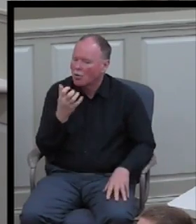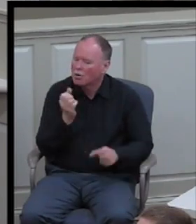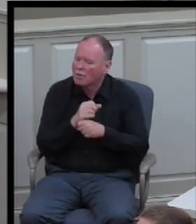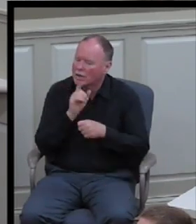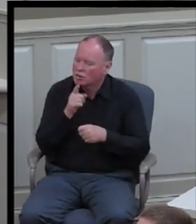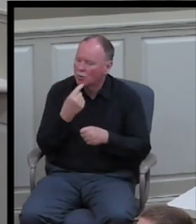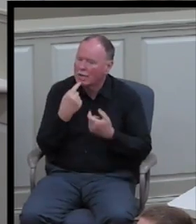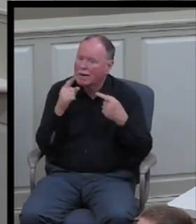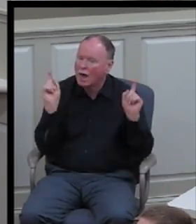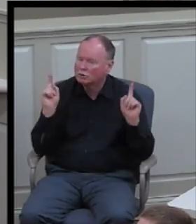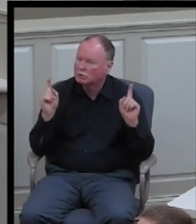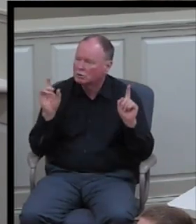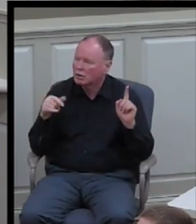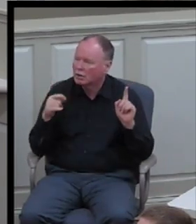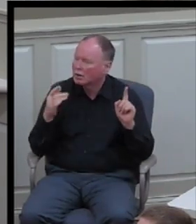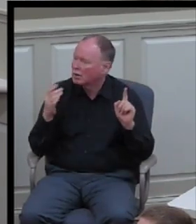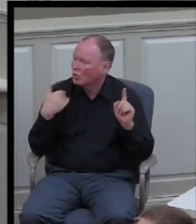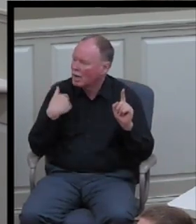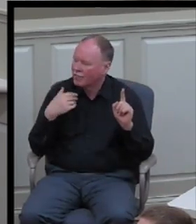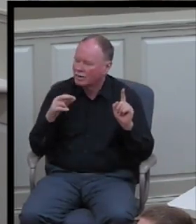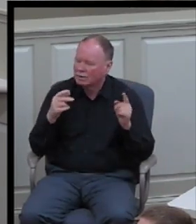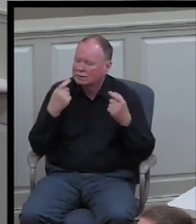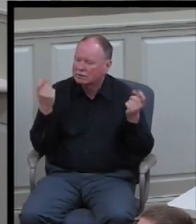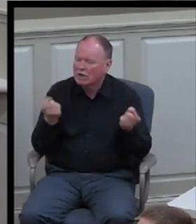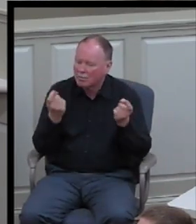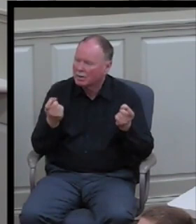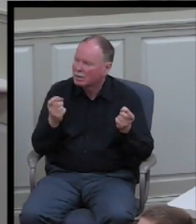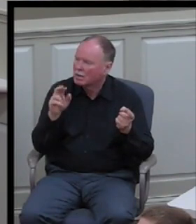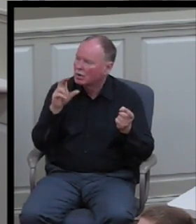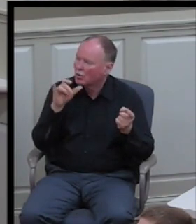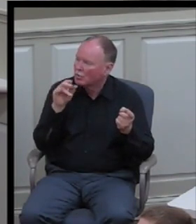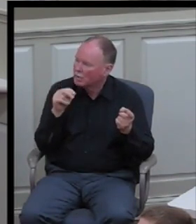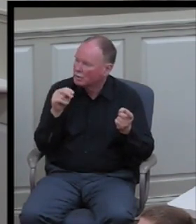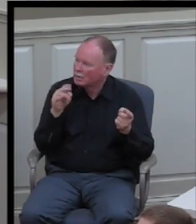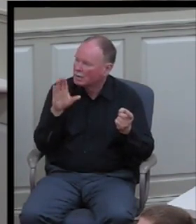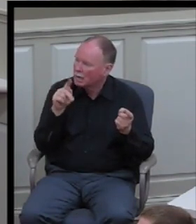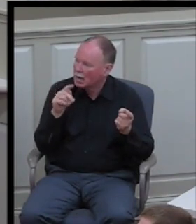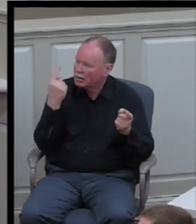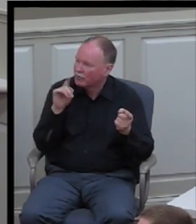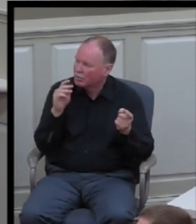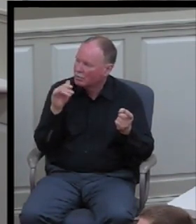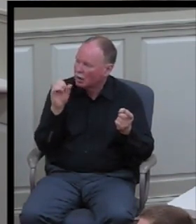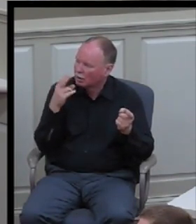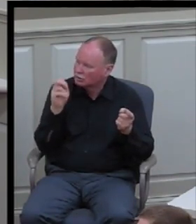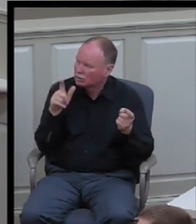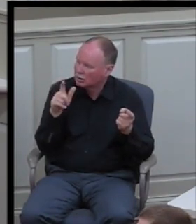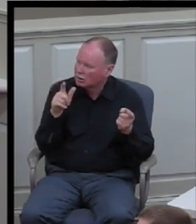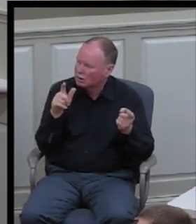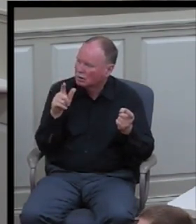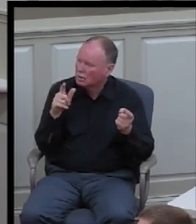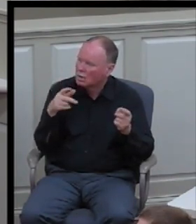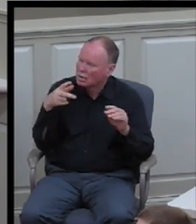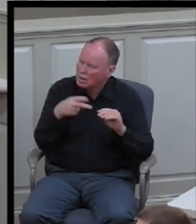we announce there's a ribbon cutting tomorrow for the Margaret D. Marshall Elementary School at KSD